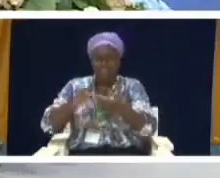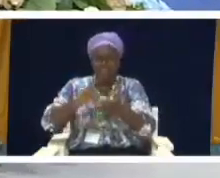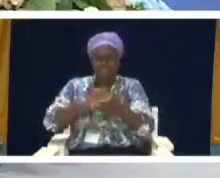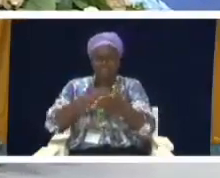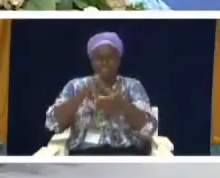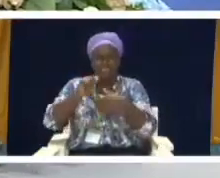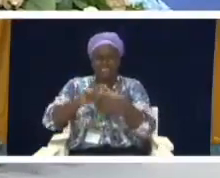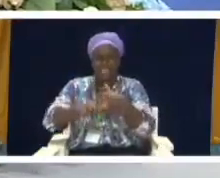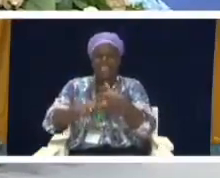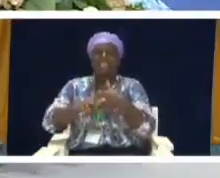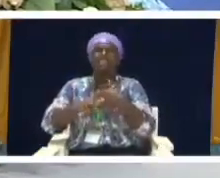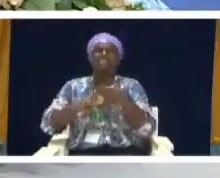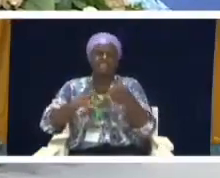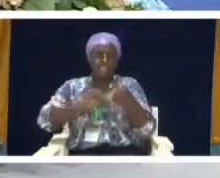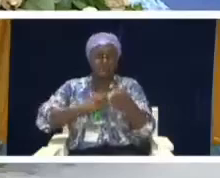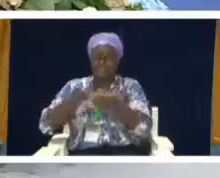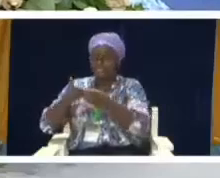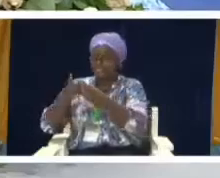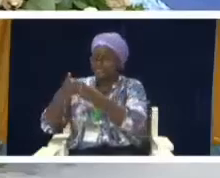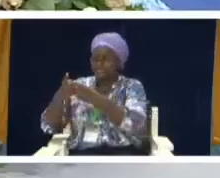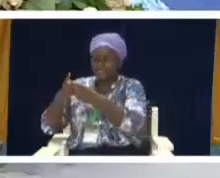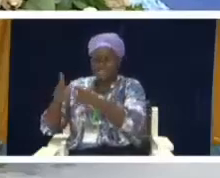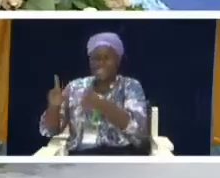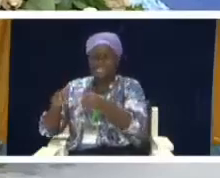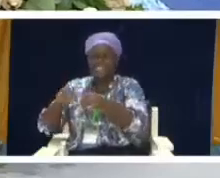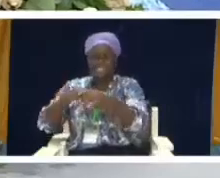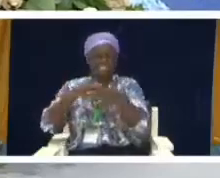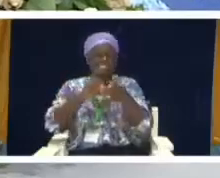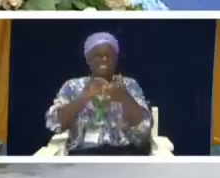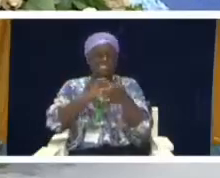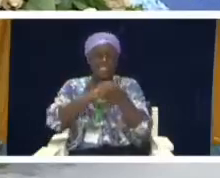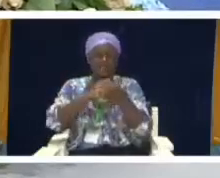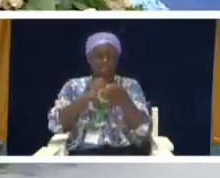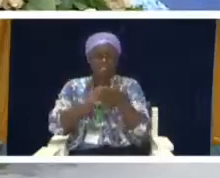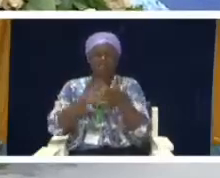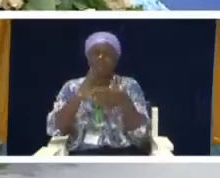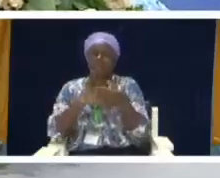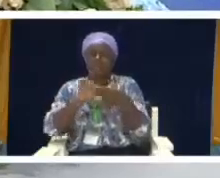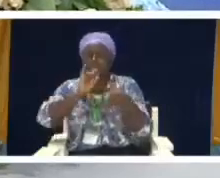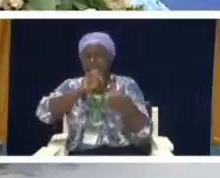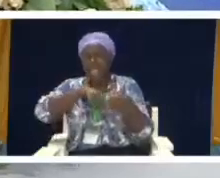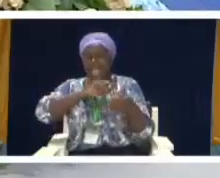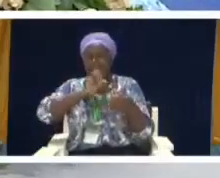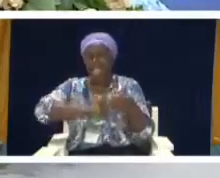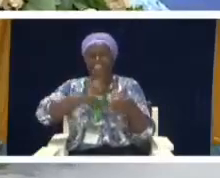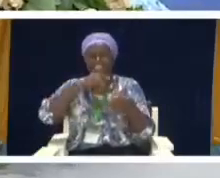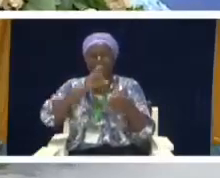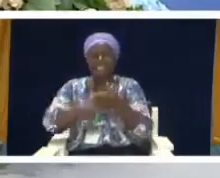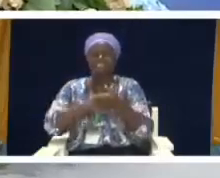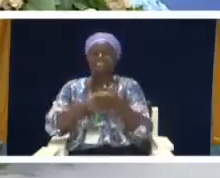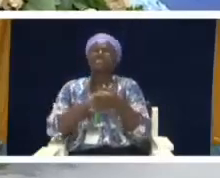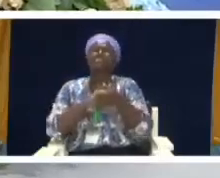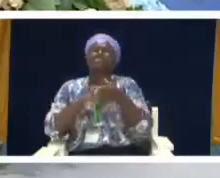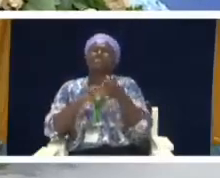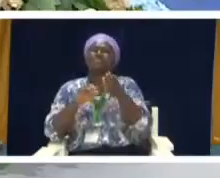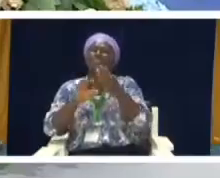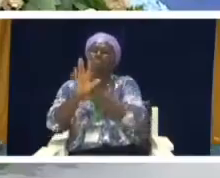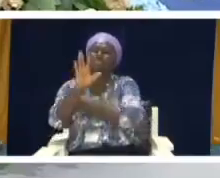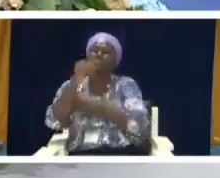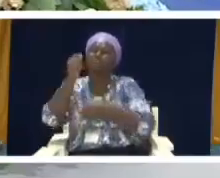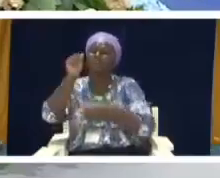The wound did close. They gave me some things to buy. I bought them. And I said, "God of Adeboye, who closed the Red Sea?